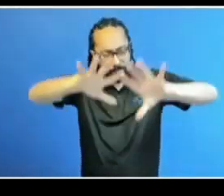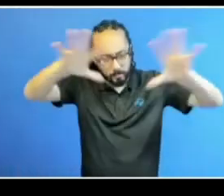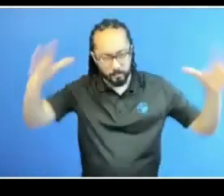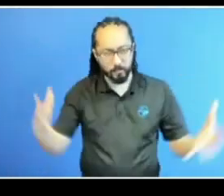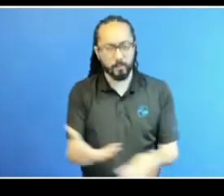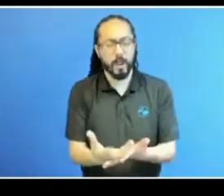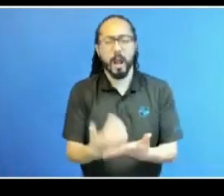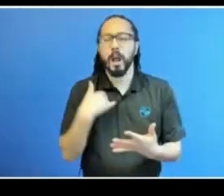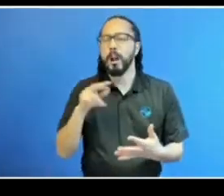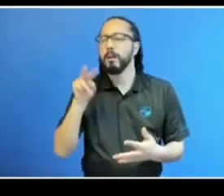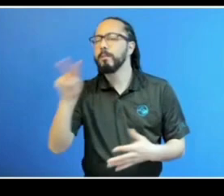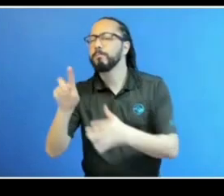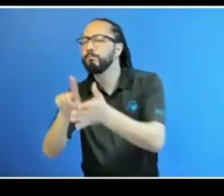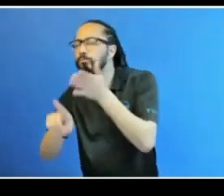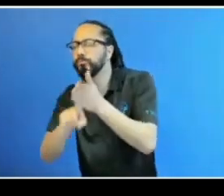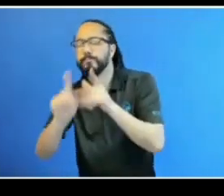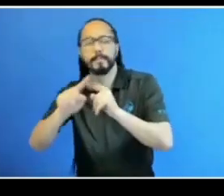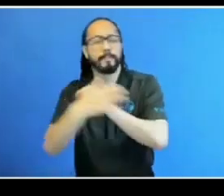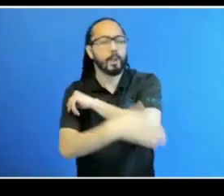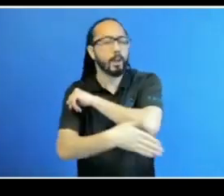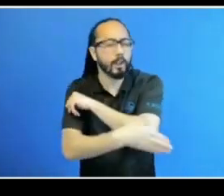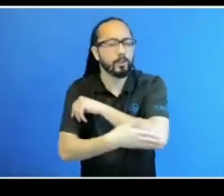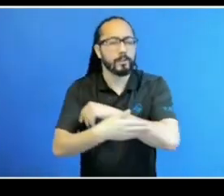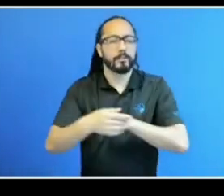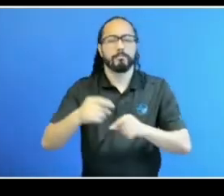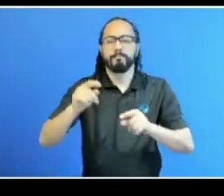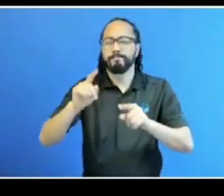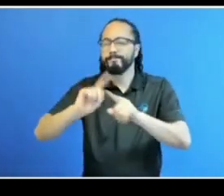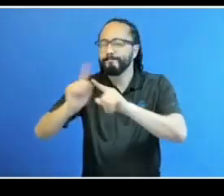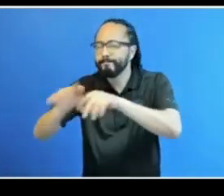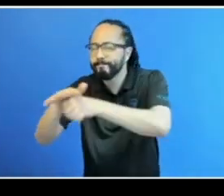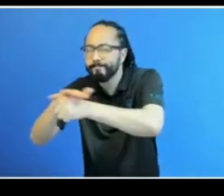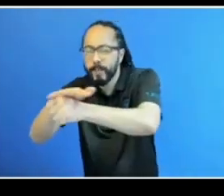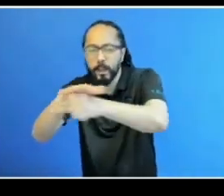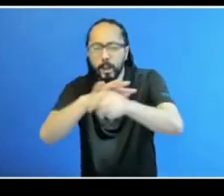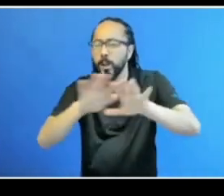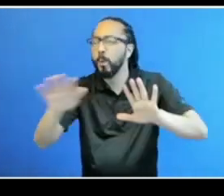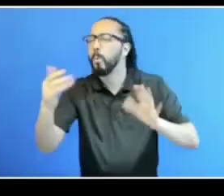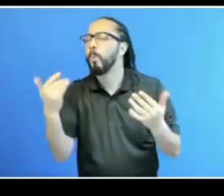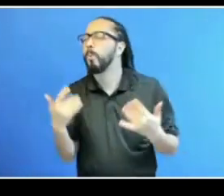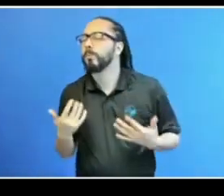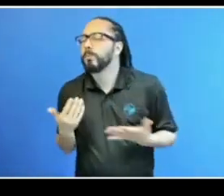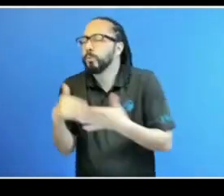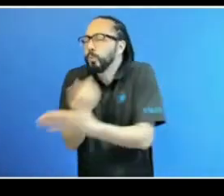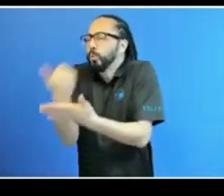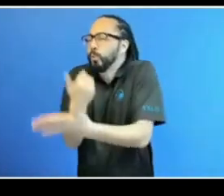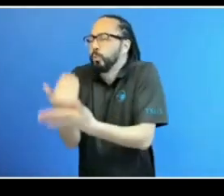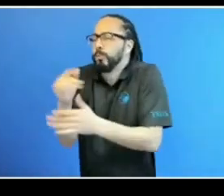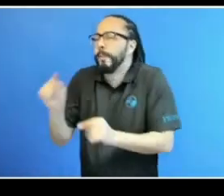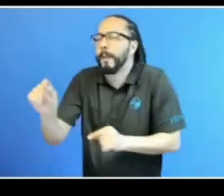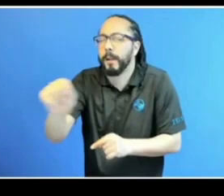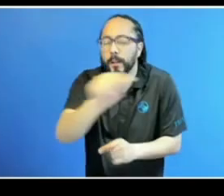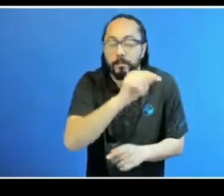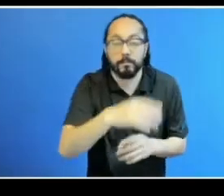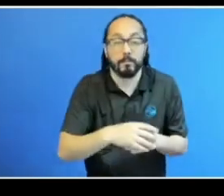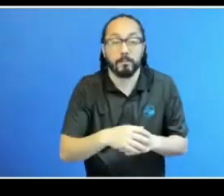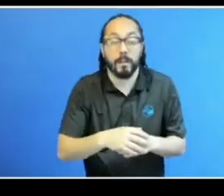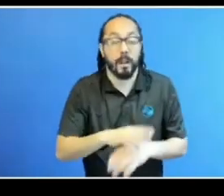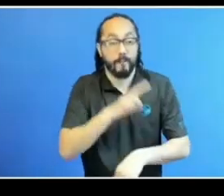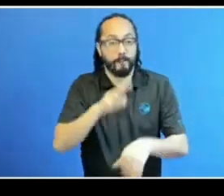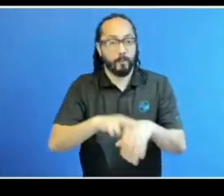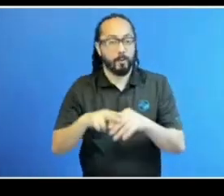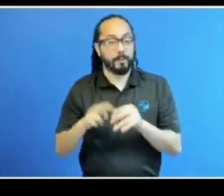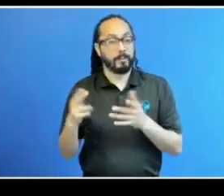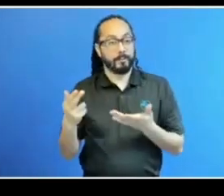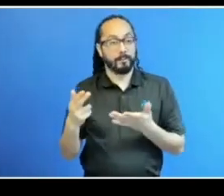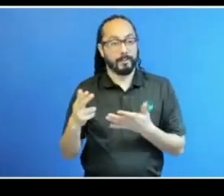different continents, and see what trends are over there. When you look at, obviously you look at Africa, our connection there